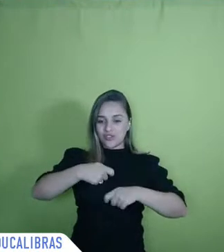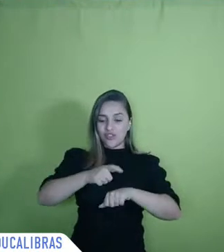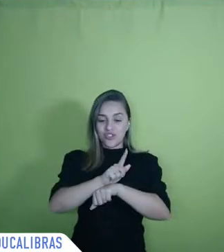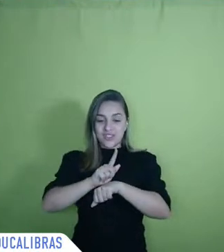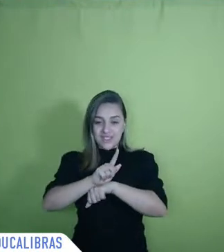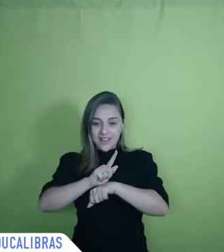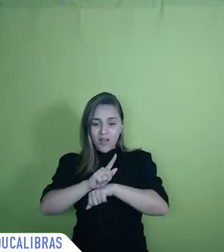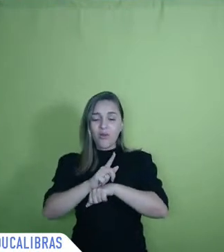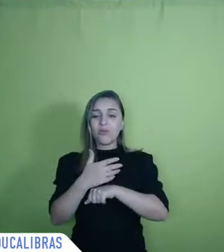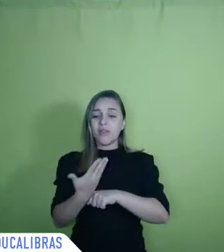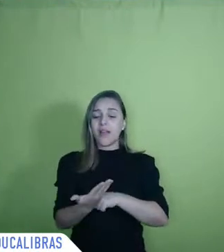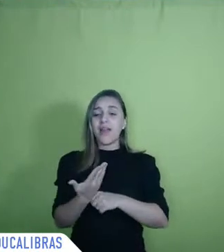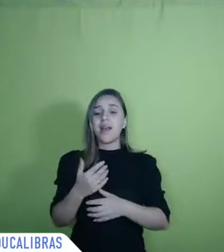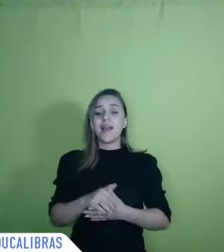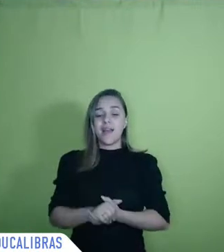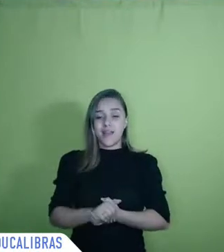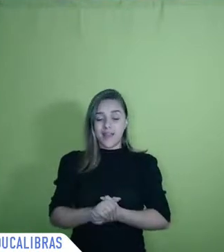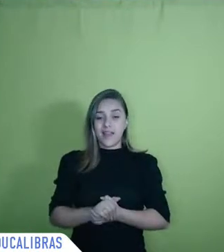in the game.